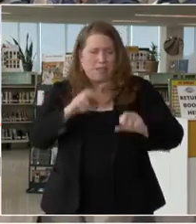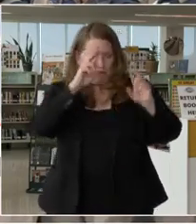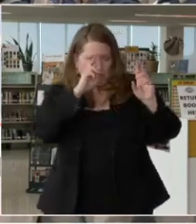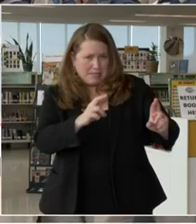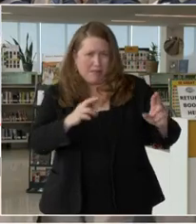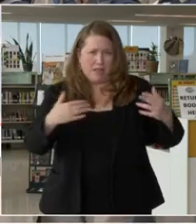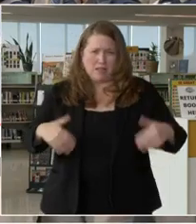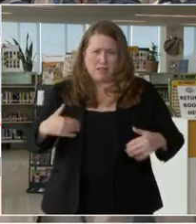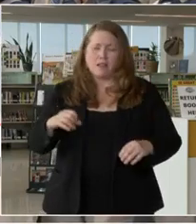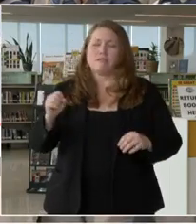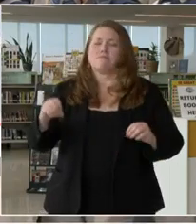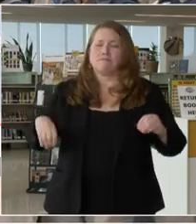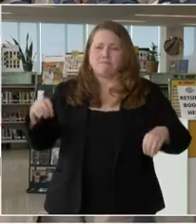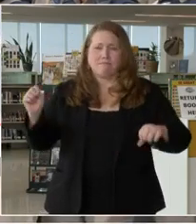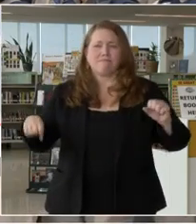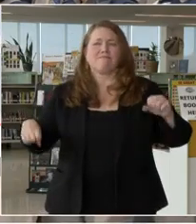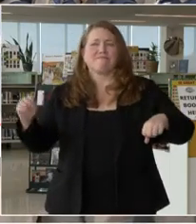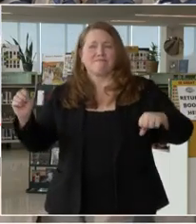your head. So